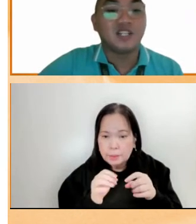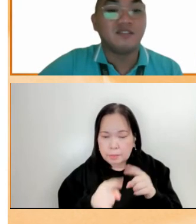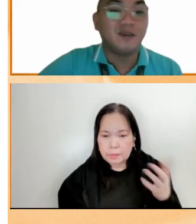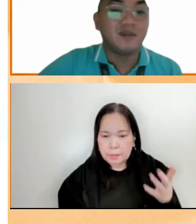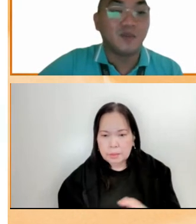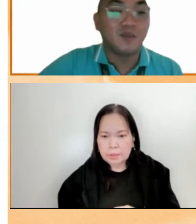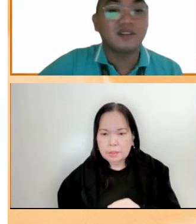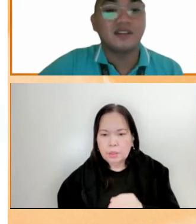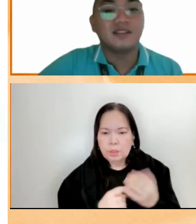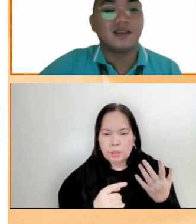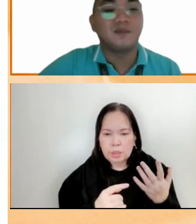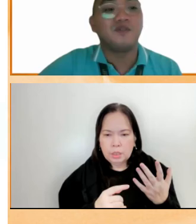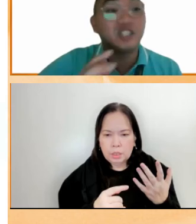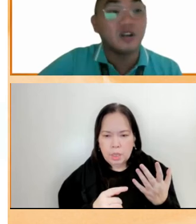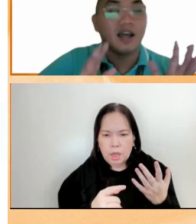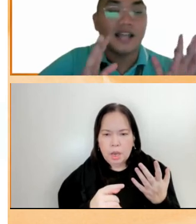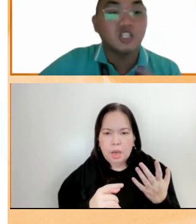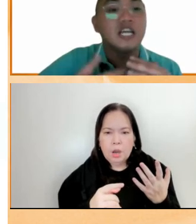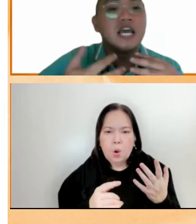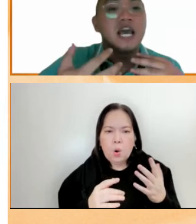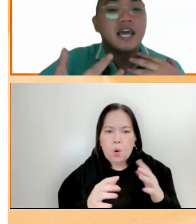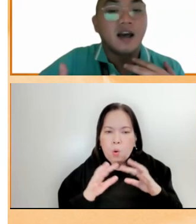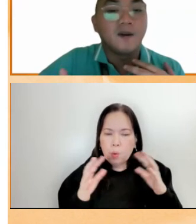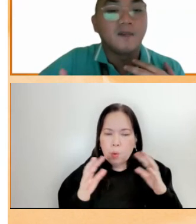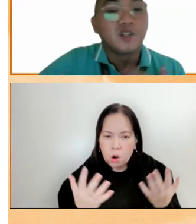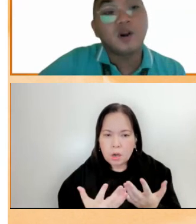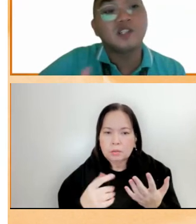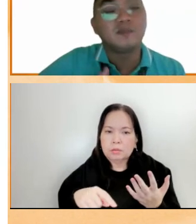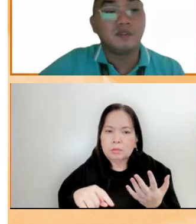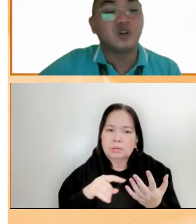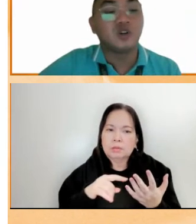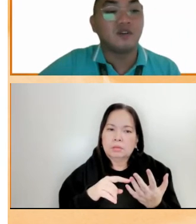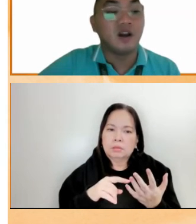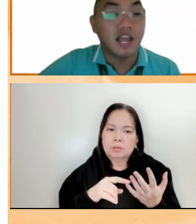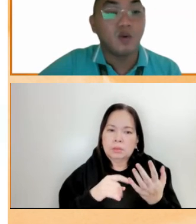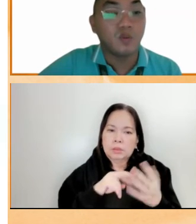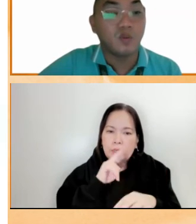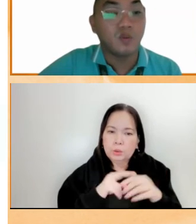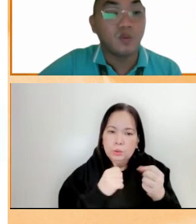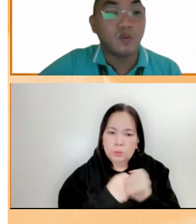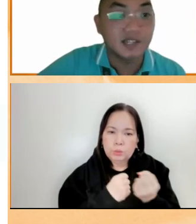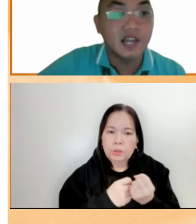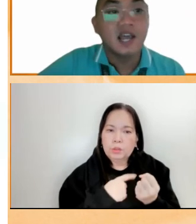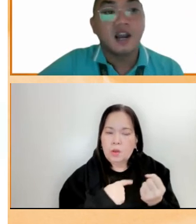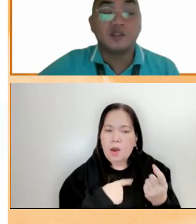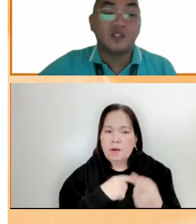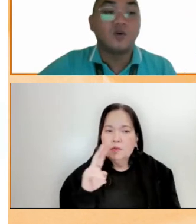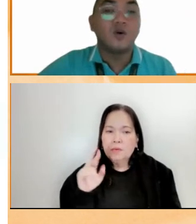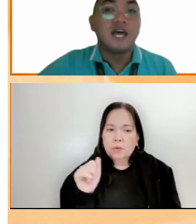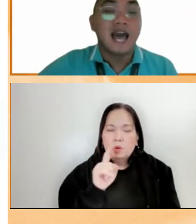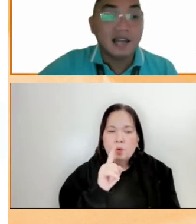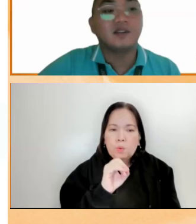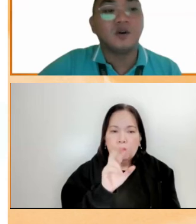National Development Support. The provision, it actually supports the provisions of the RA 11036 that was